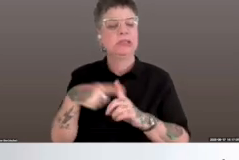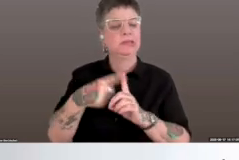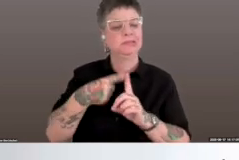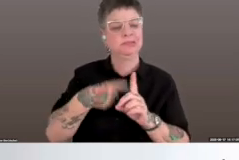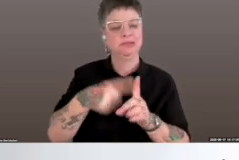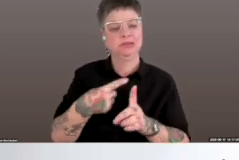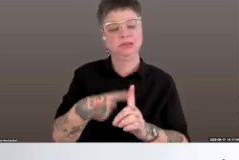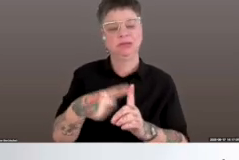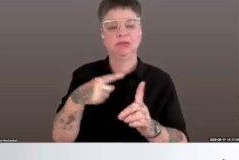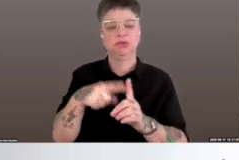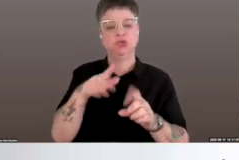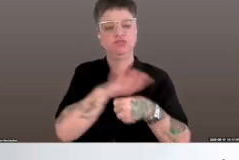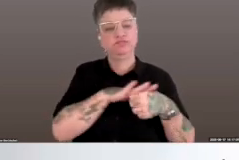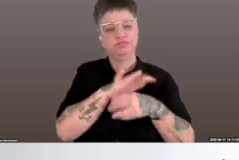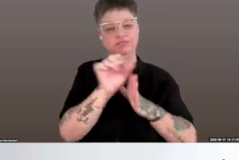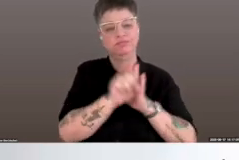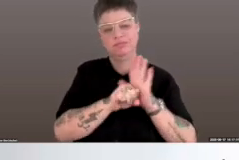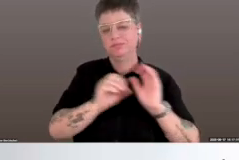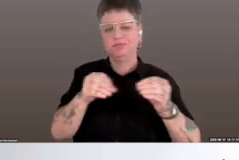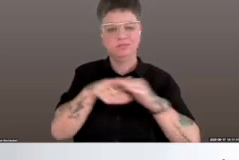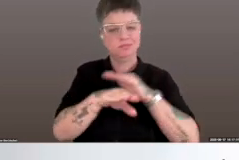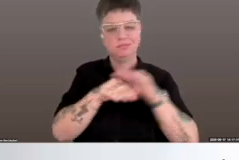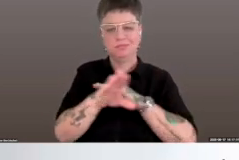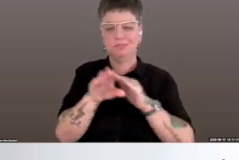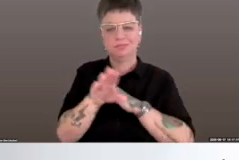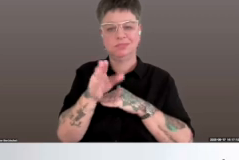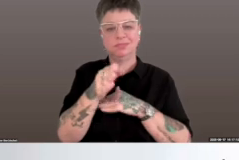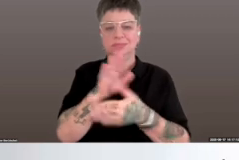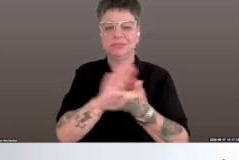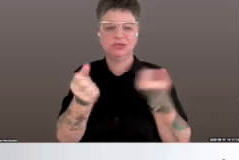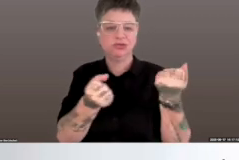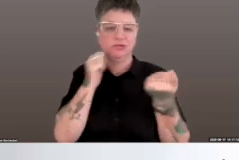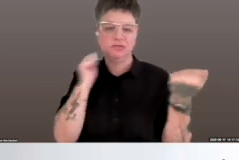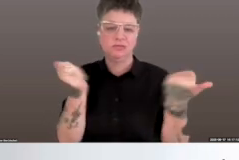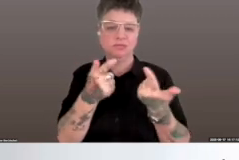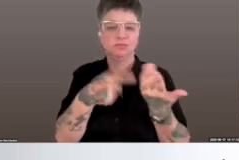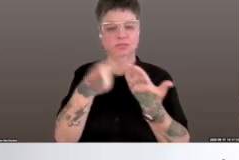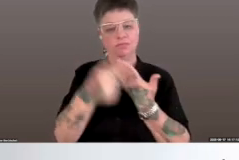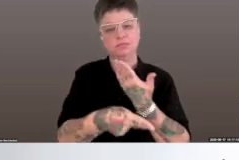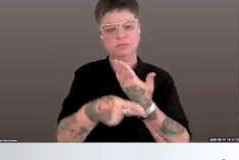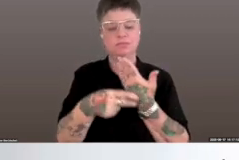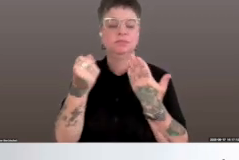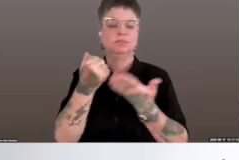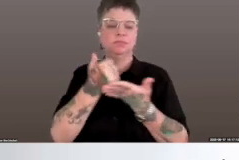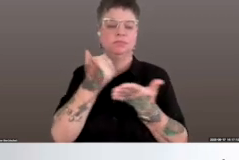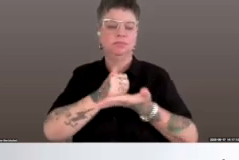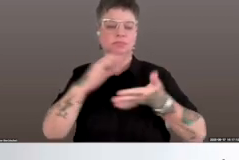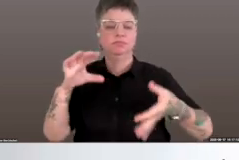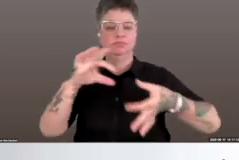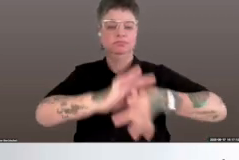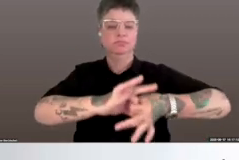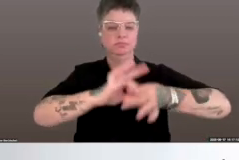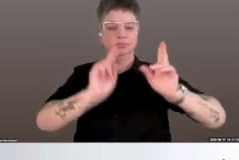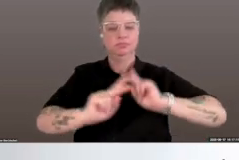to areas of the state that have not had access to a regional Clean Cars for All program. It also connects participants to a capped interest rate